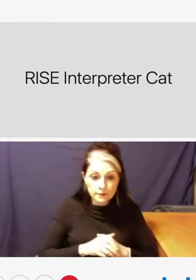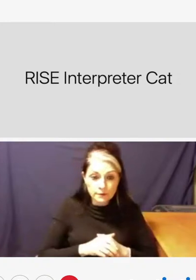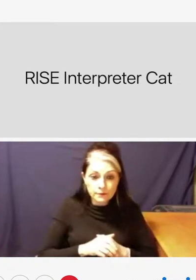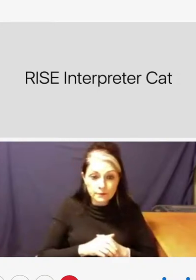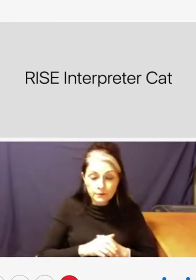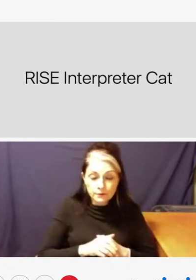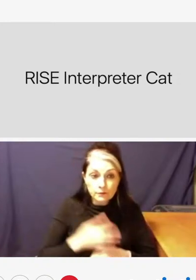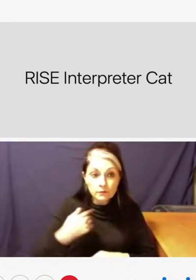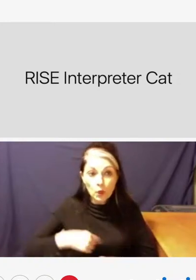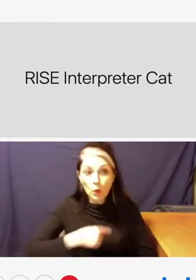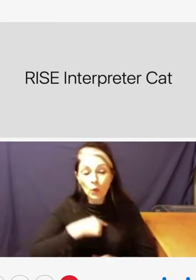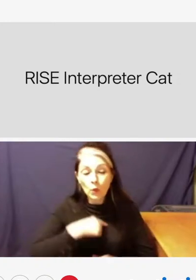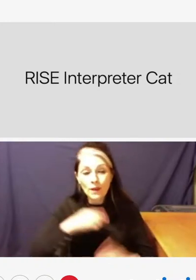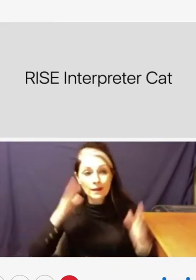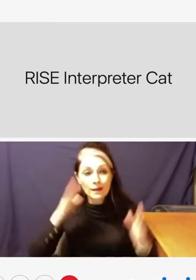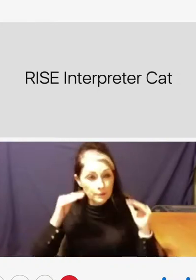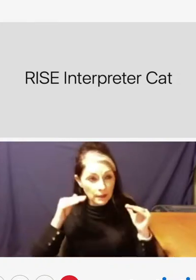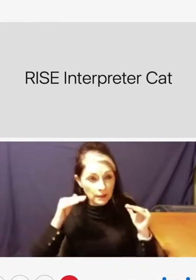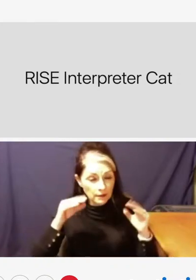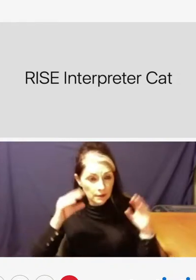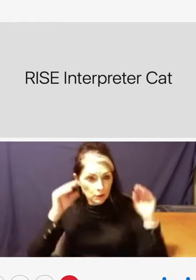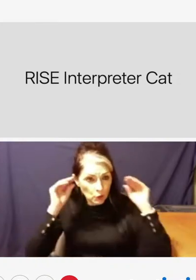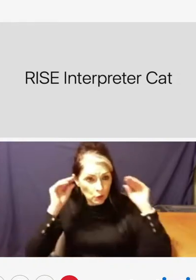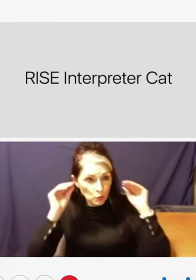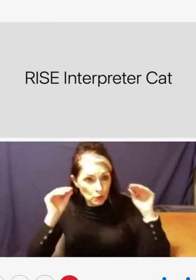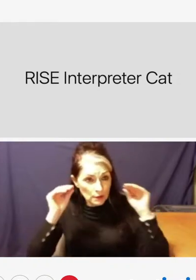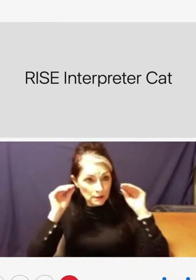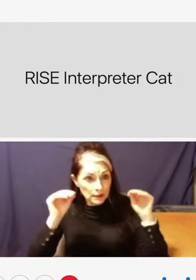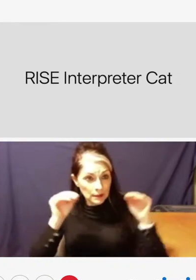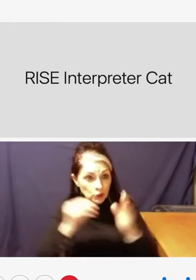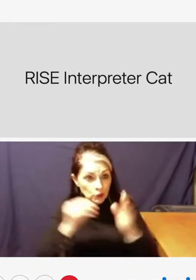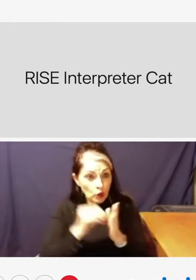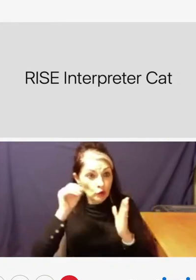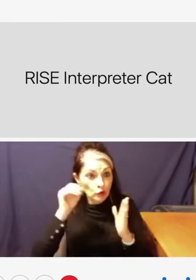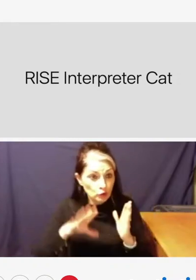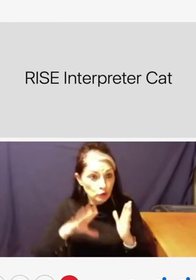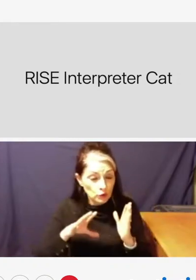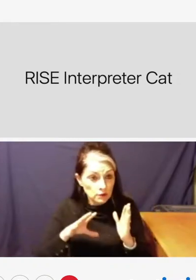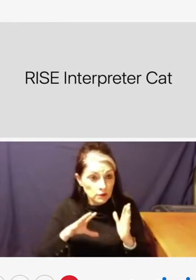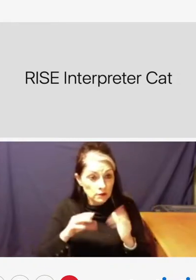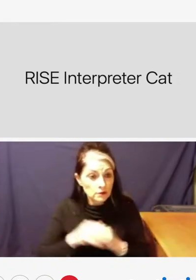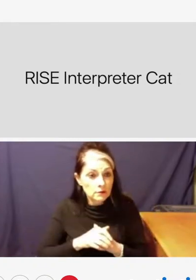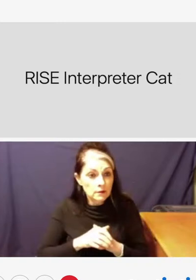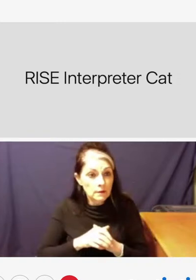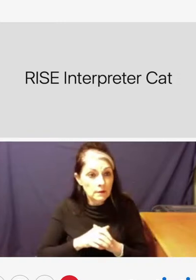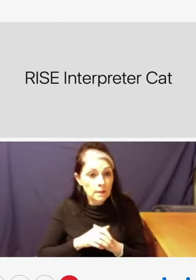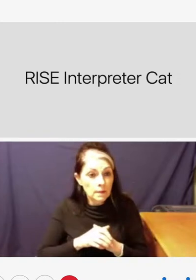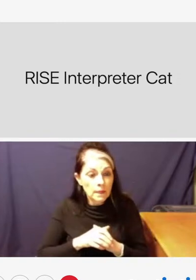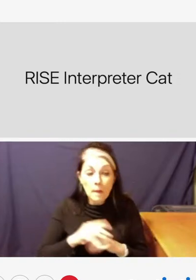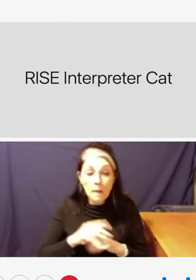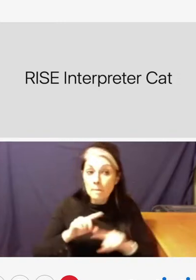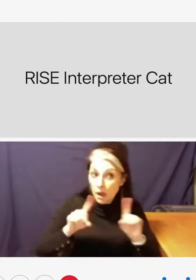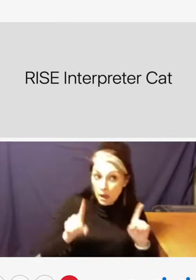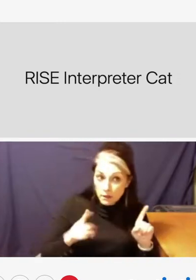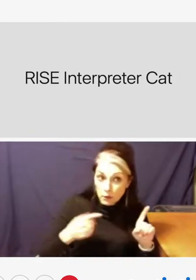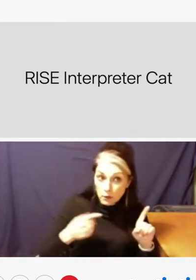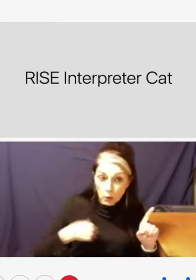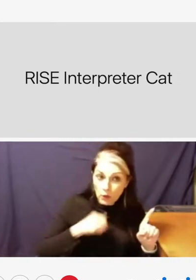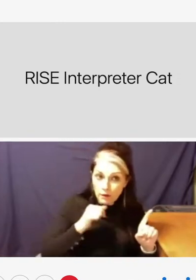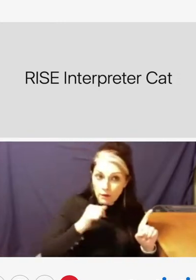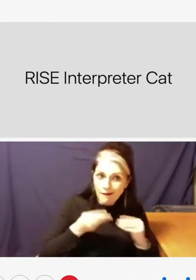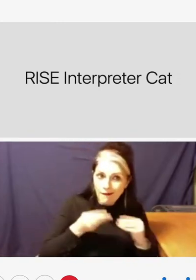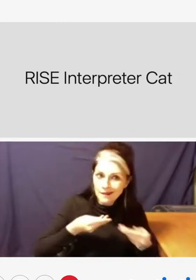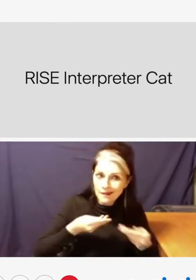teach our students but we aren't giving them what they need to